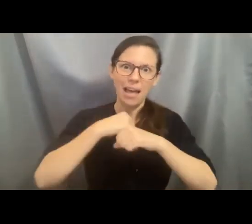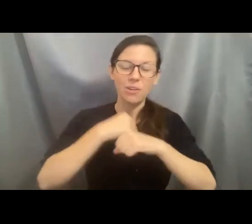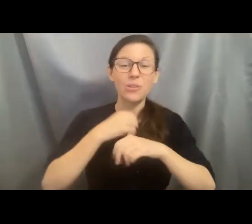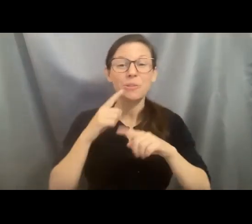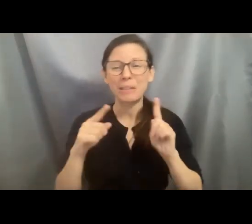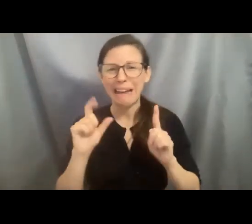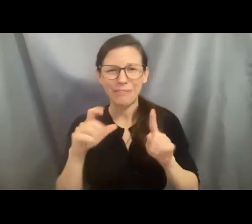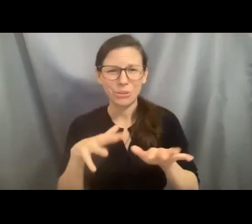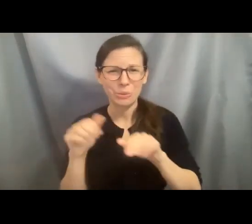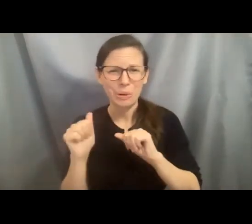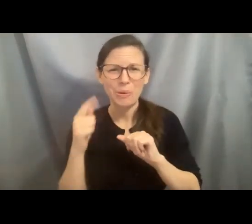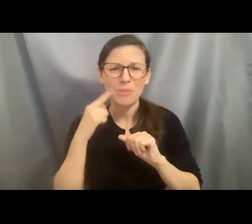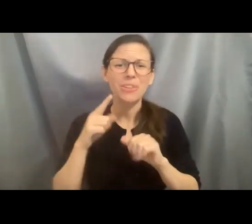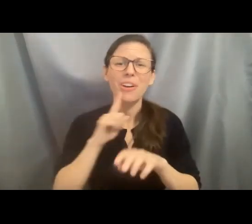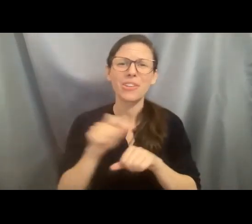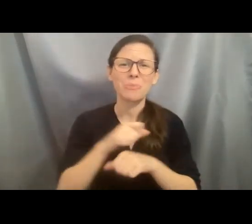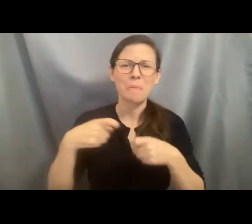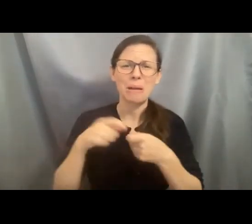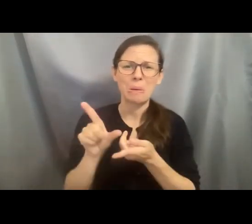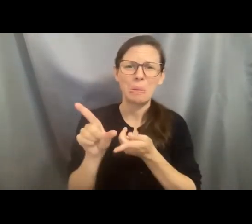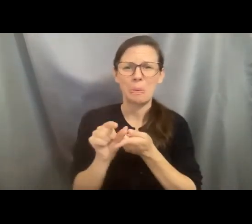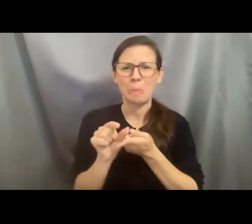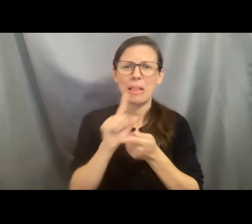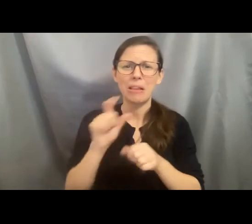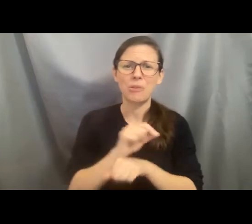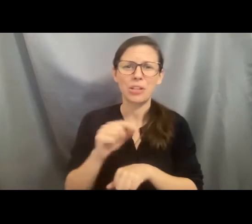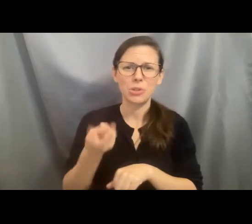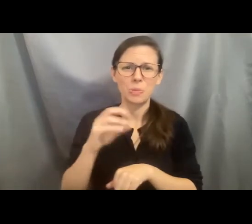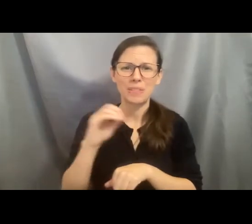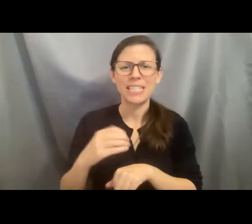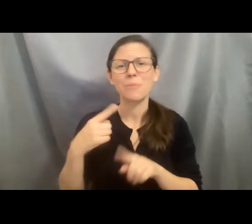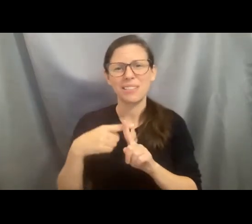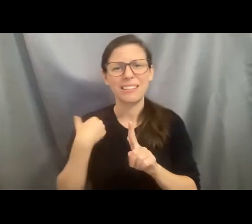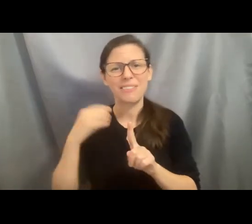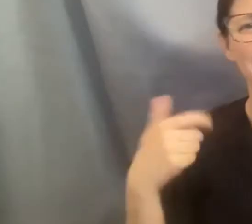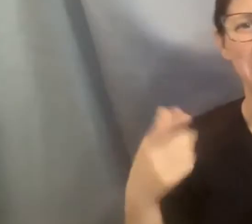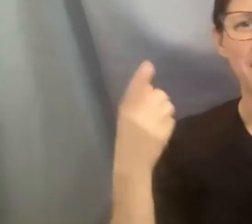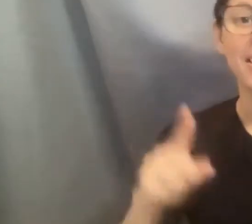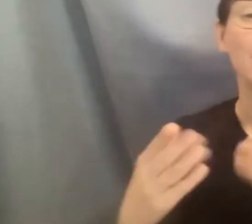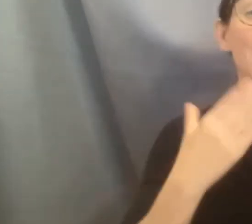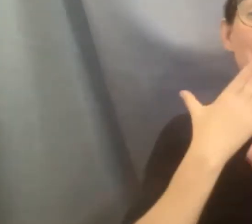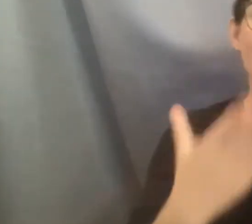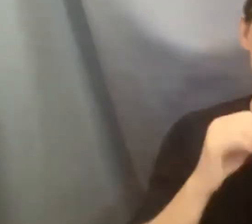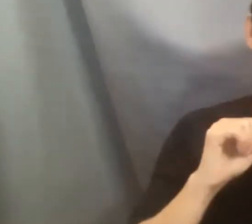the fight. We're in this together. Thank you.